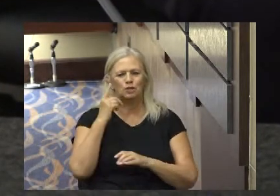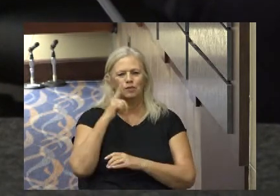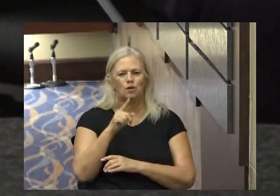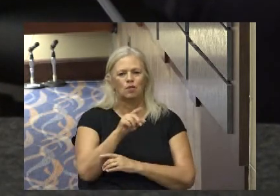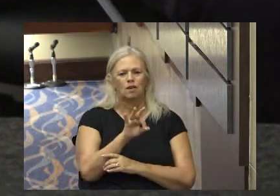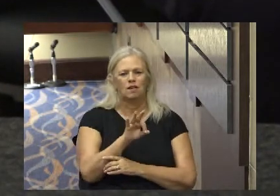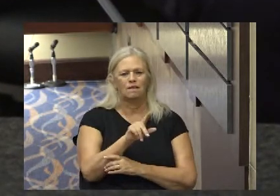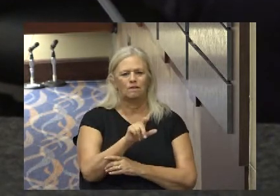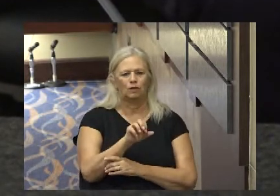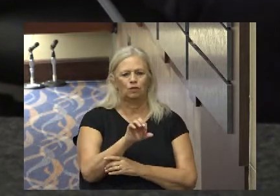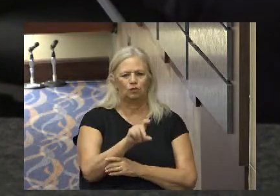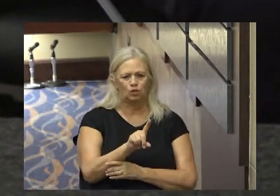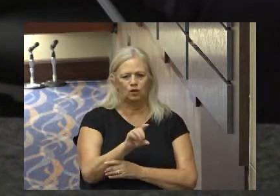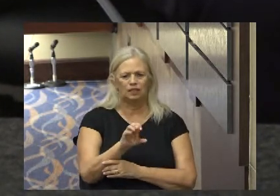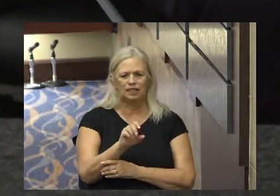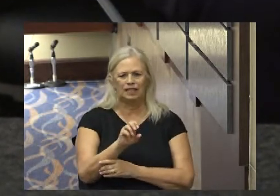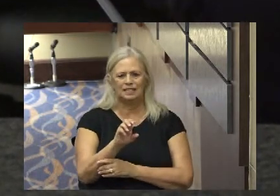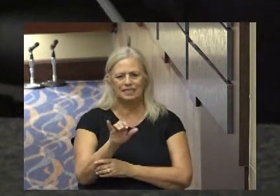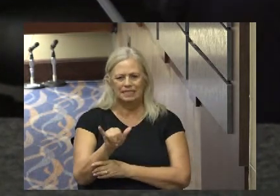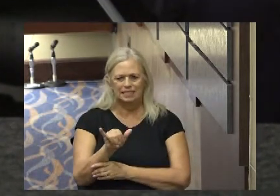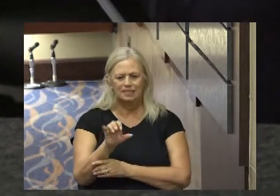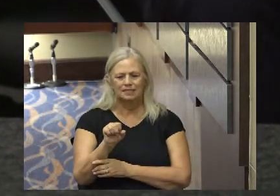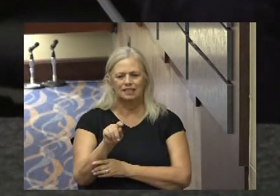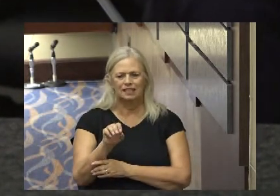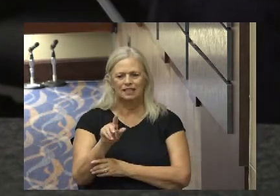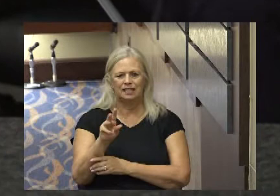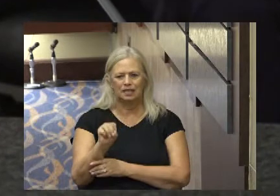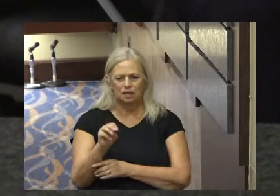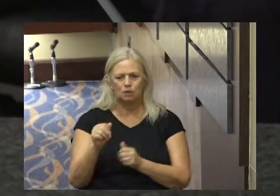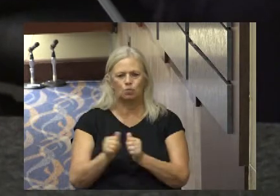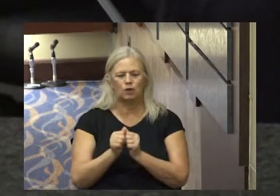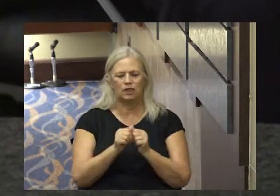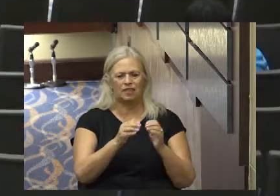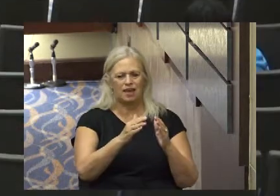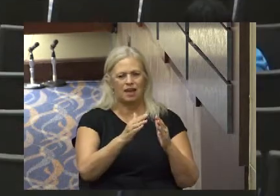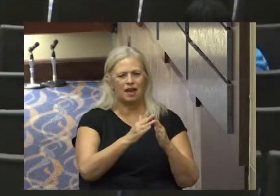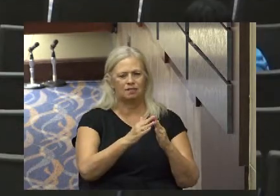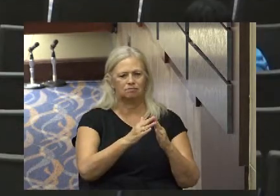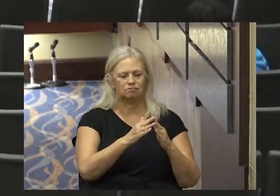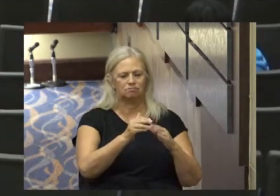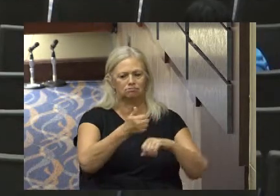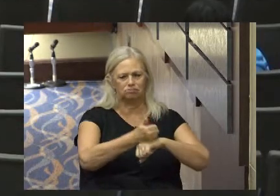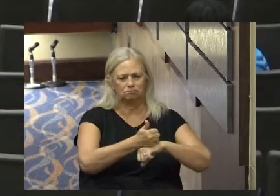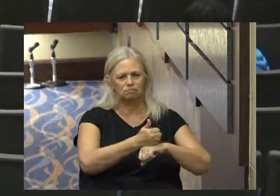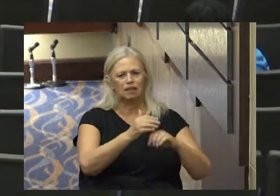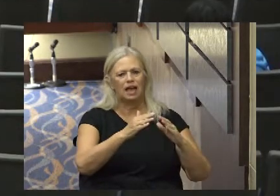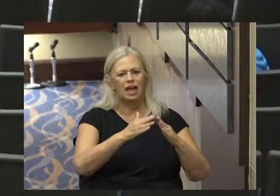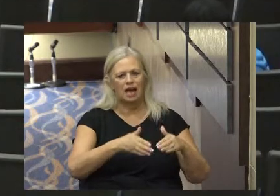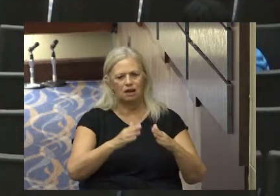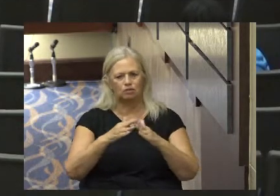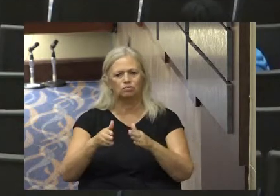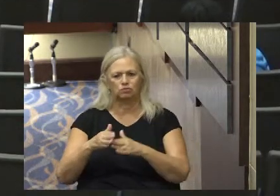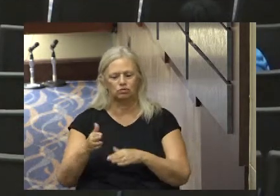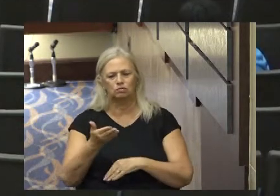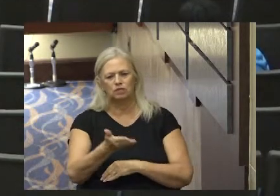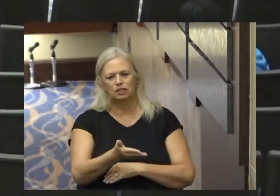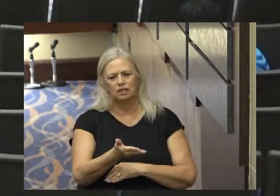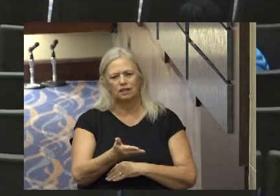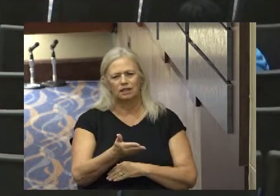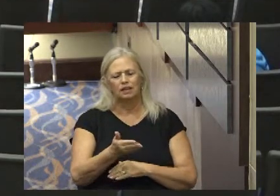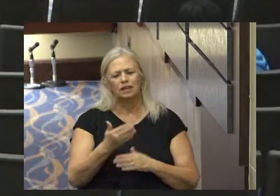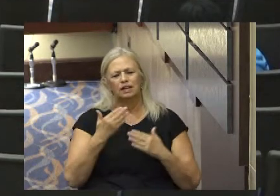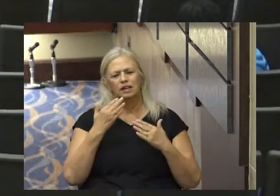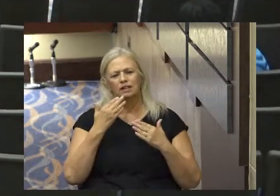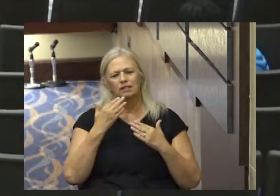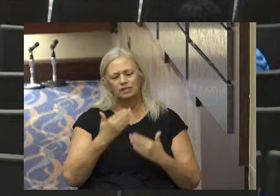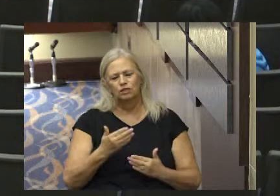new housing and everything that's going on over there. I appreciate your help and I appreciate your leadership. I appreciate your vision for